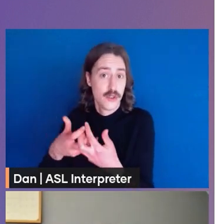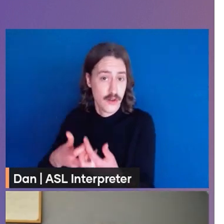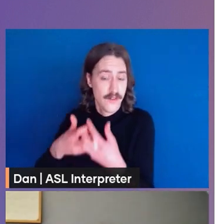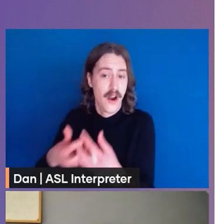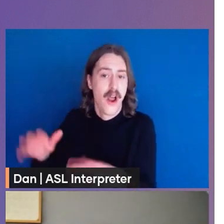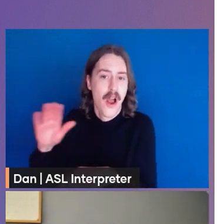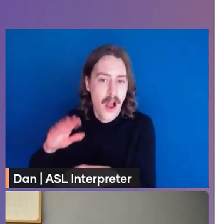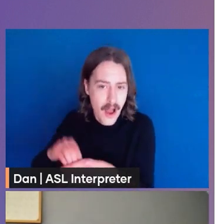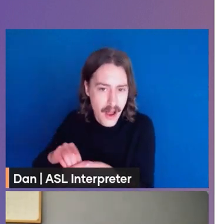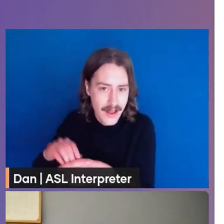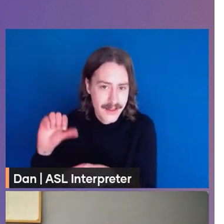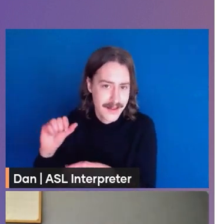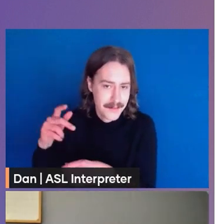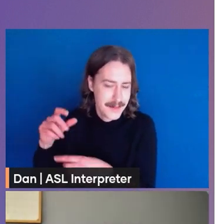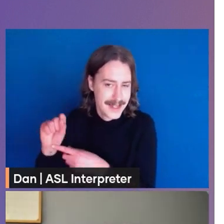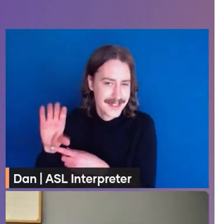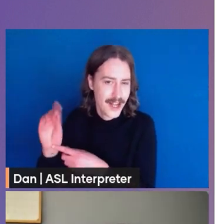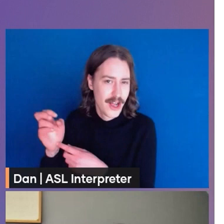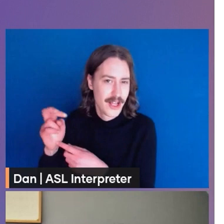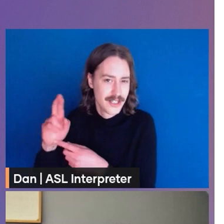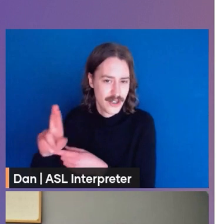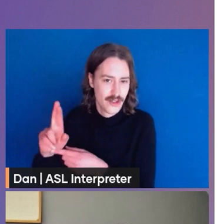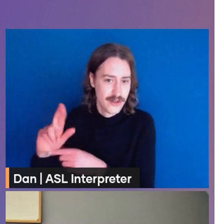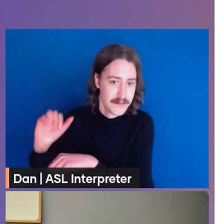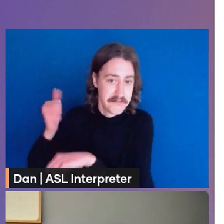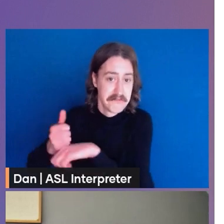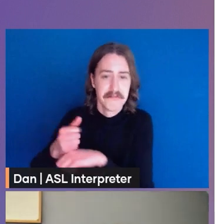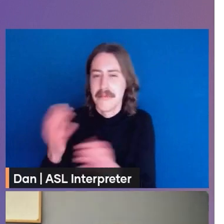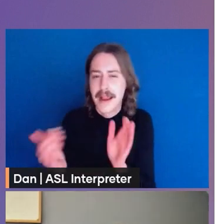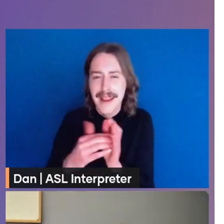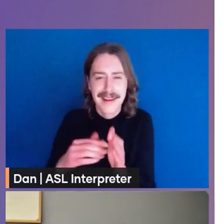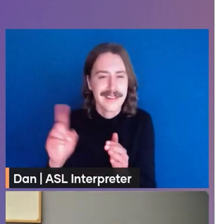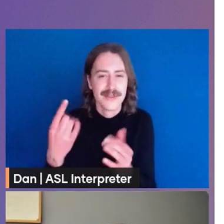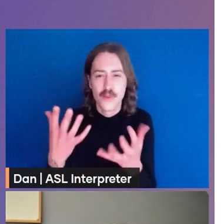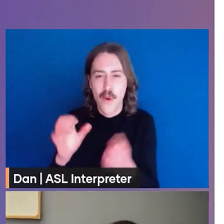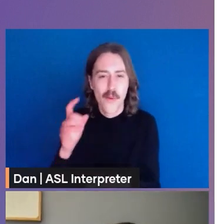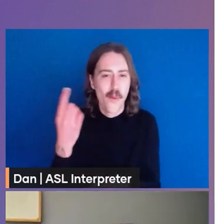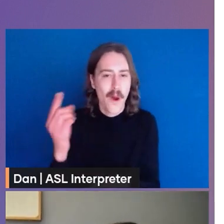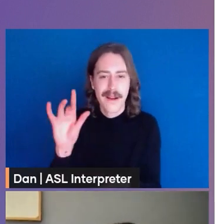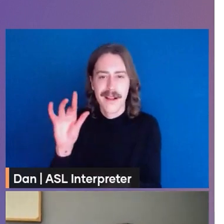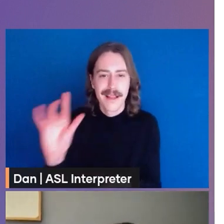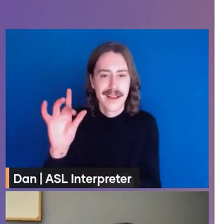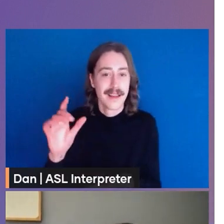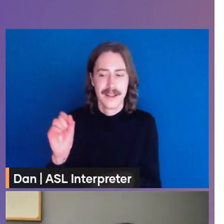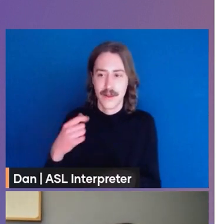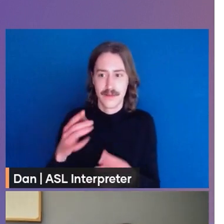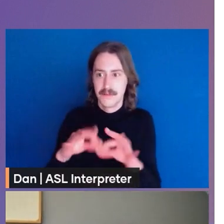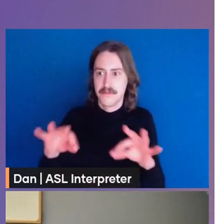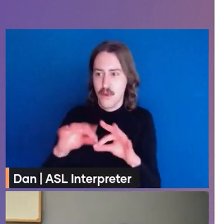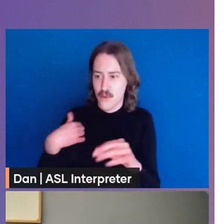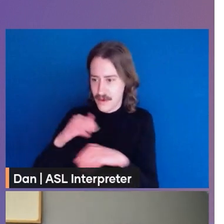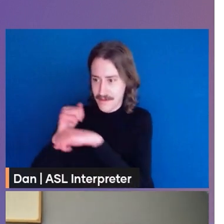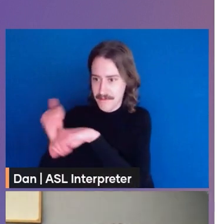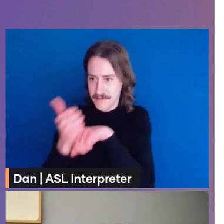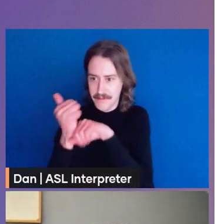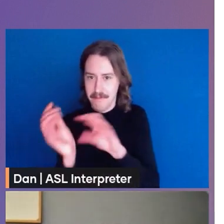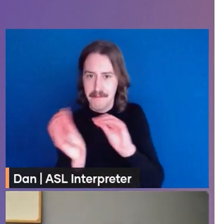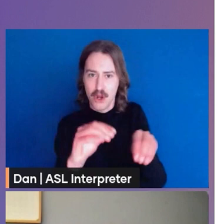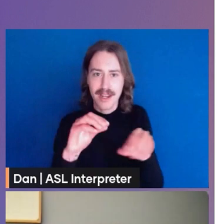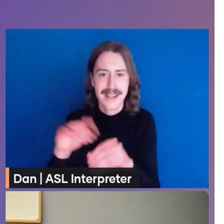Terraform. And once again, the one-click was kind of a big thing for me. And so I really focused on getting this all into Terraform. And then last but not